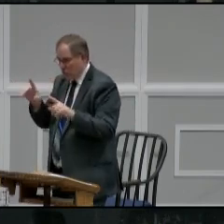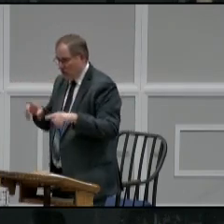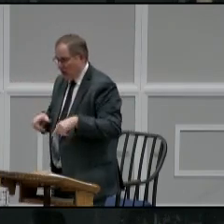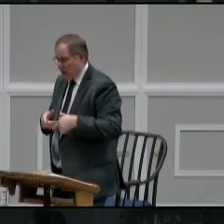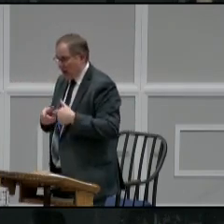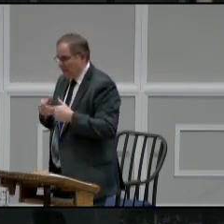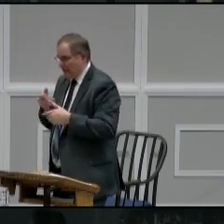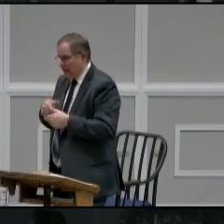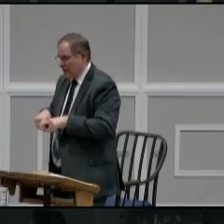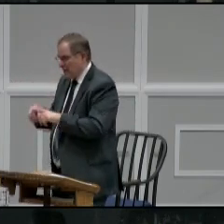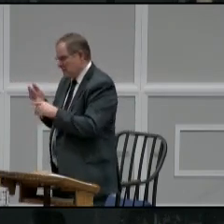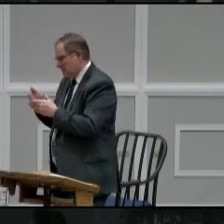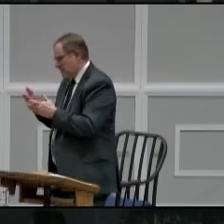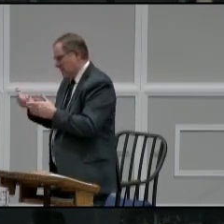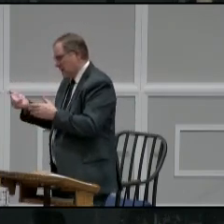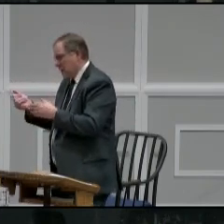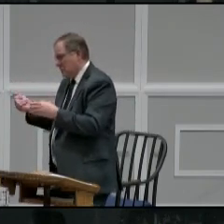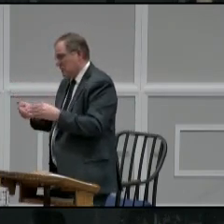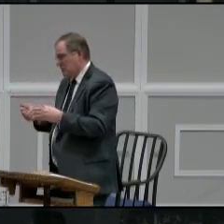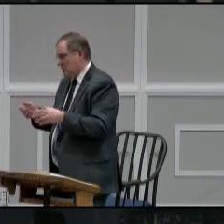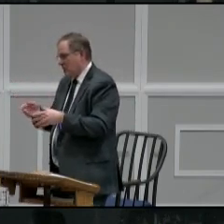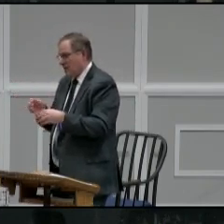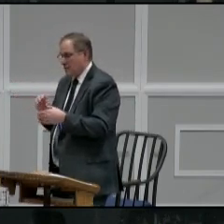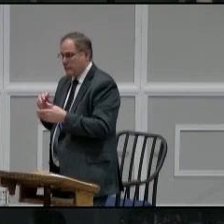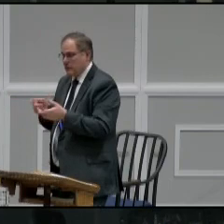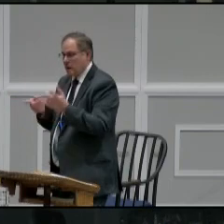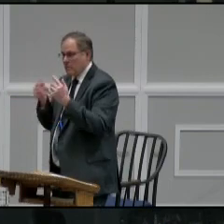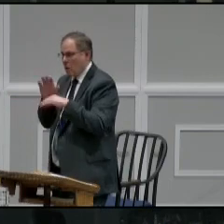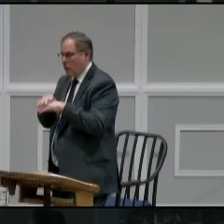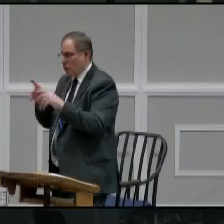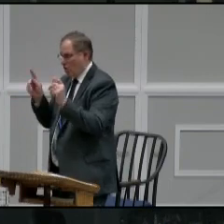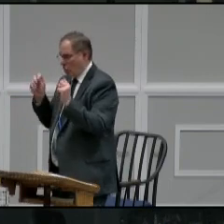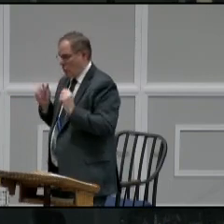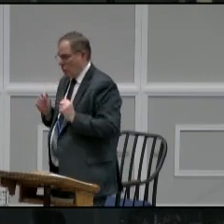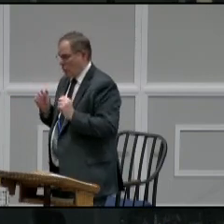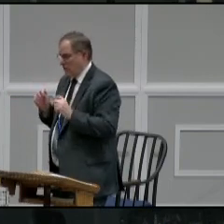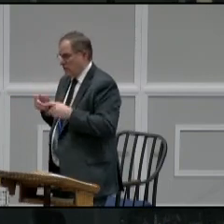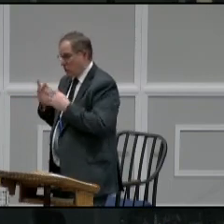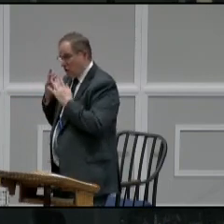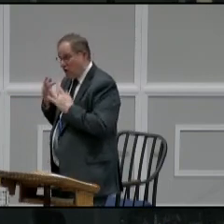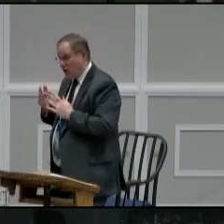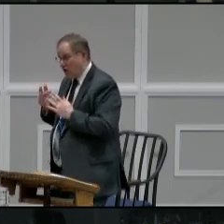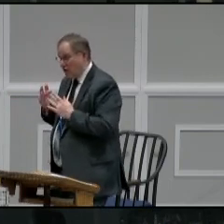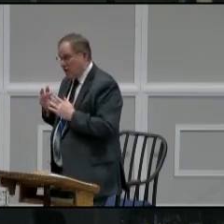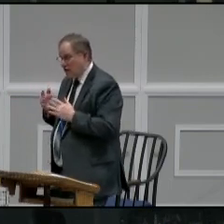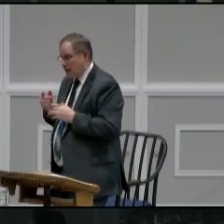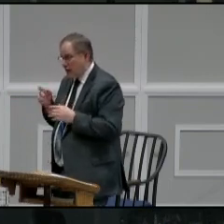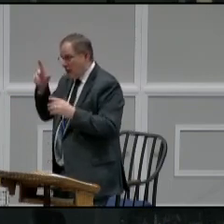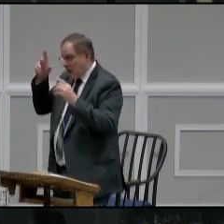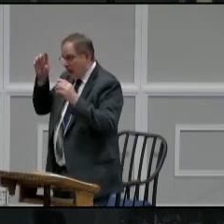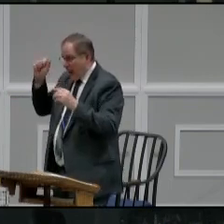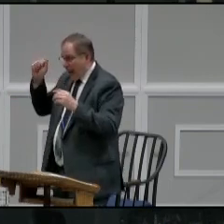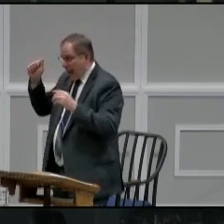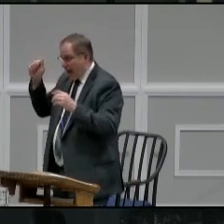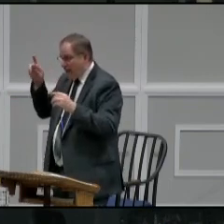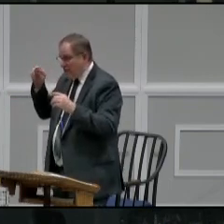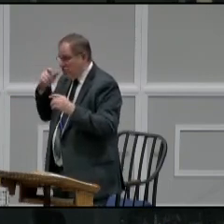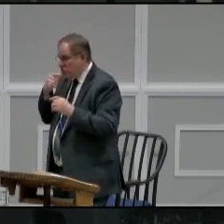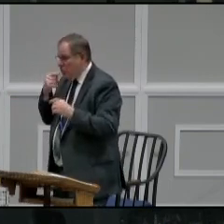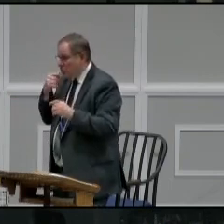to slither its way onto that throne. Look at verse 2. And Aaron said unto them, break off the golden earrings which are in the ears of your wives, your sons, your